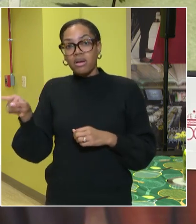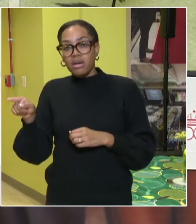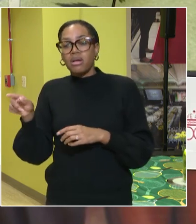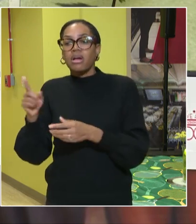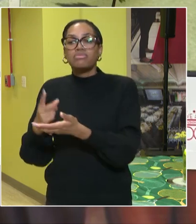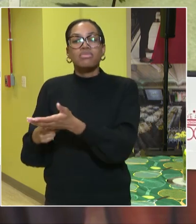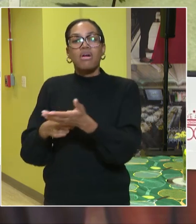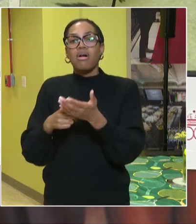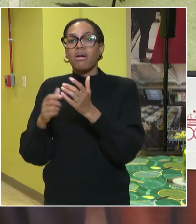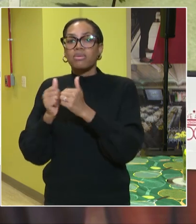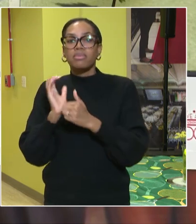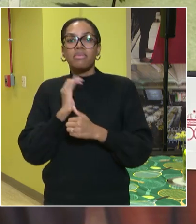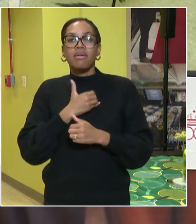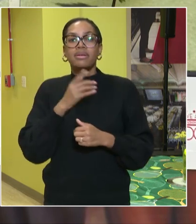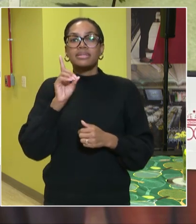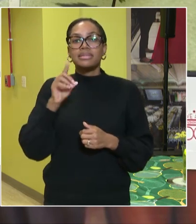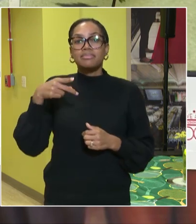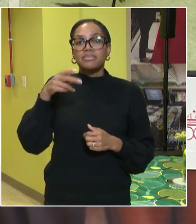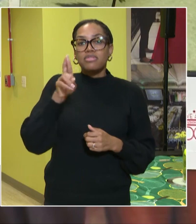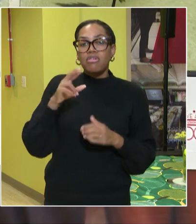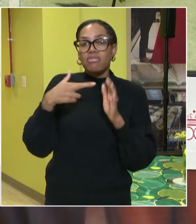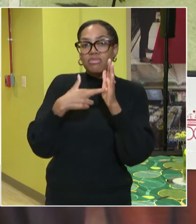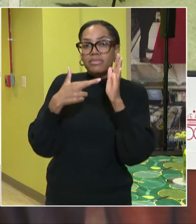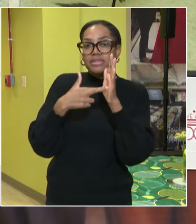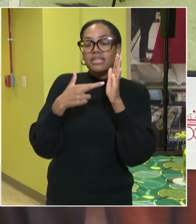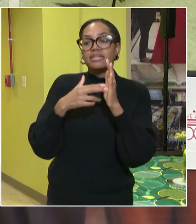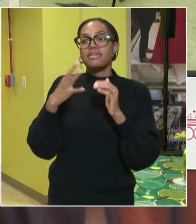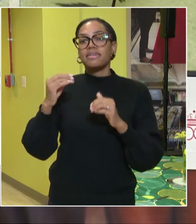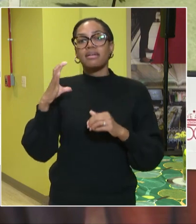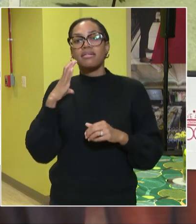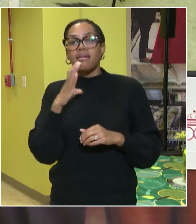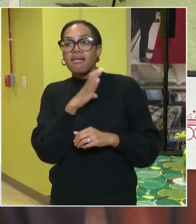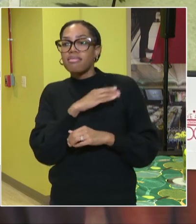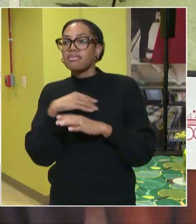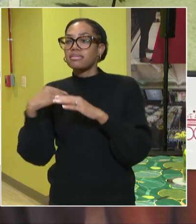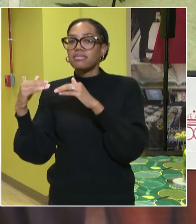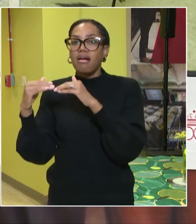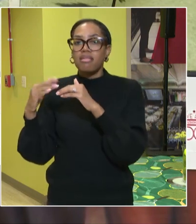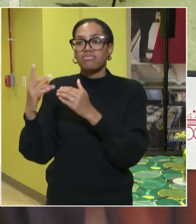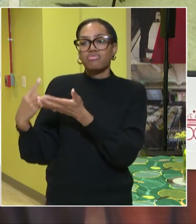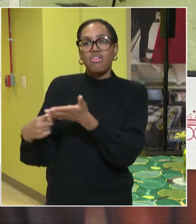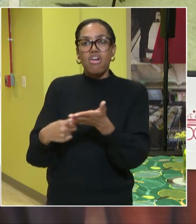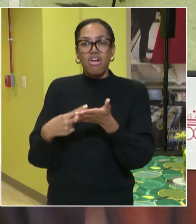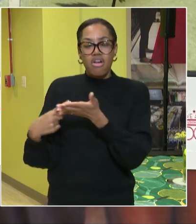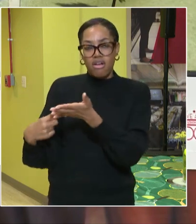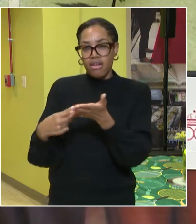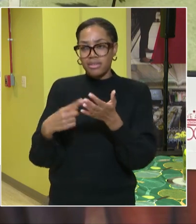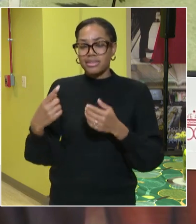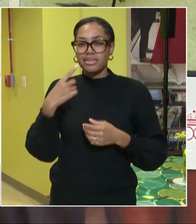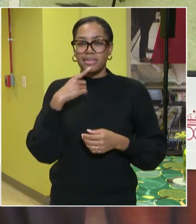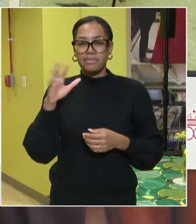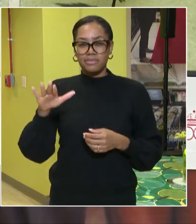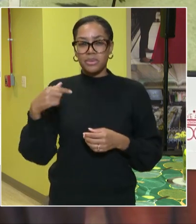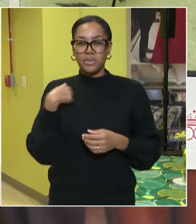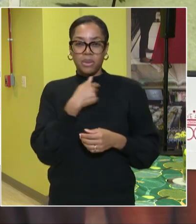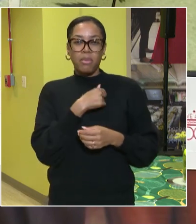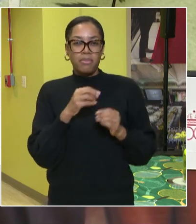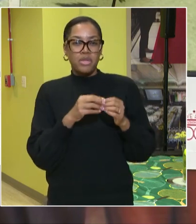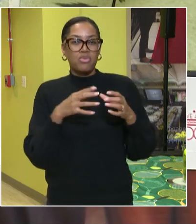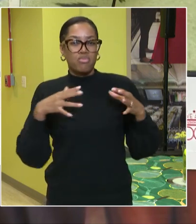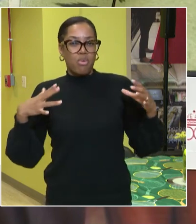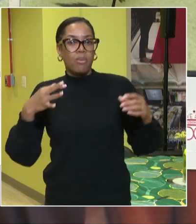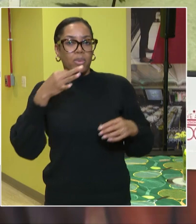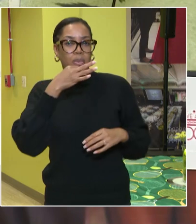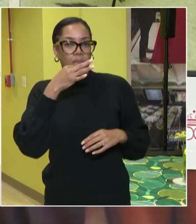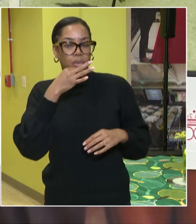DPR representatives that we would be growing, and we had to think about growth in 2015. To think about it in 2024 would